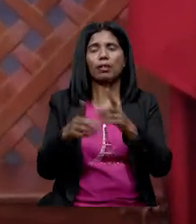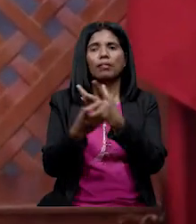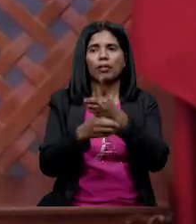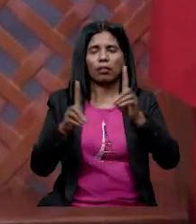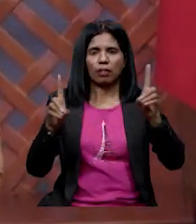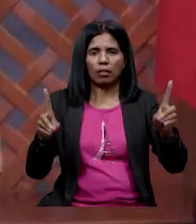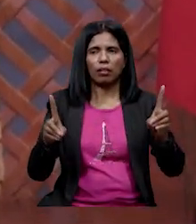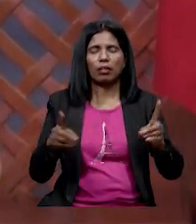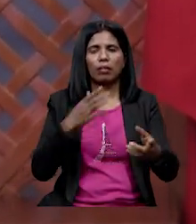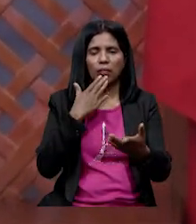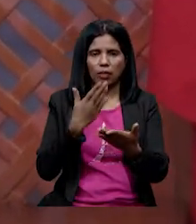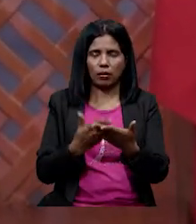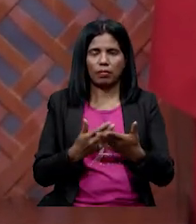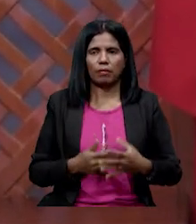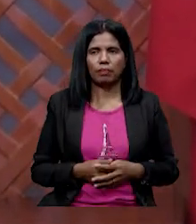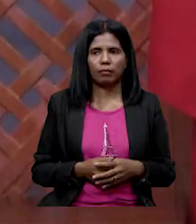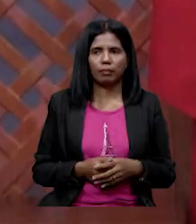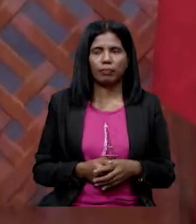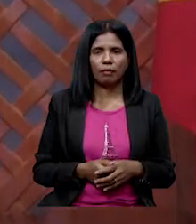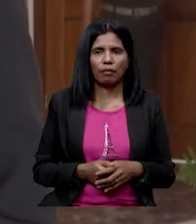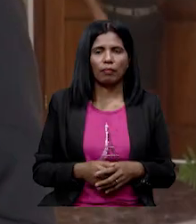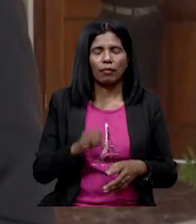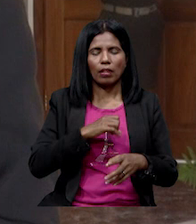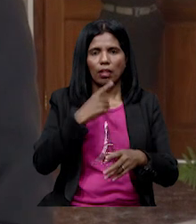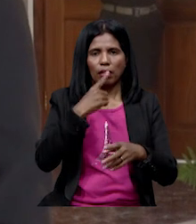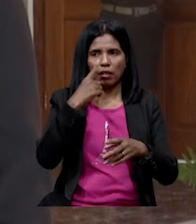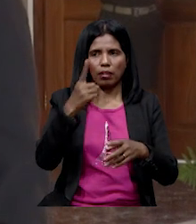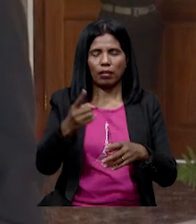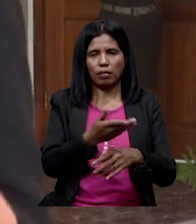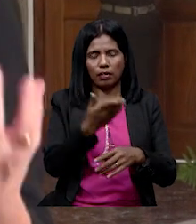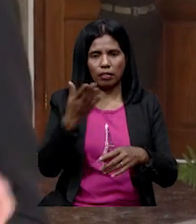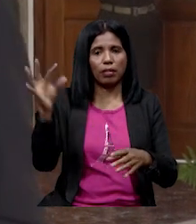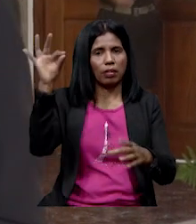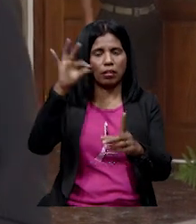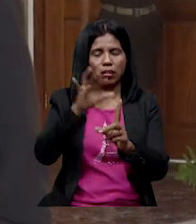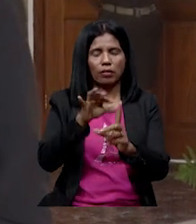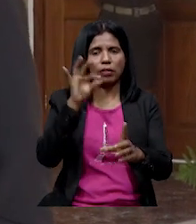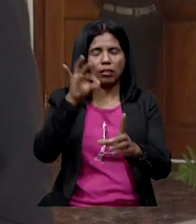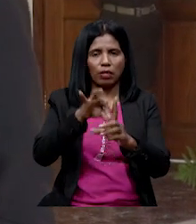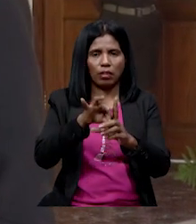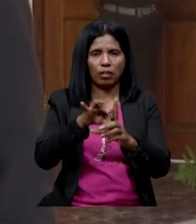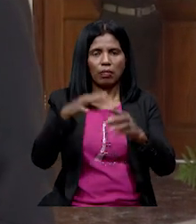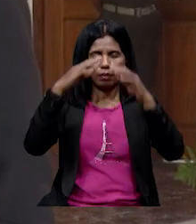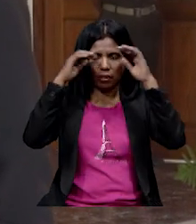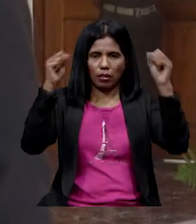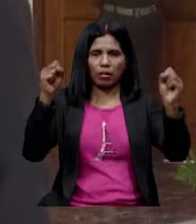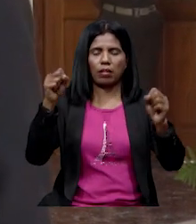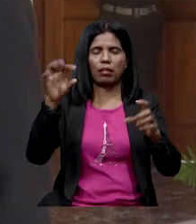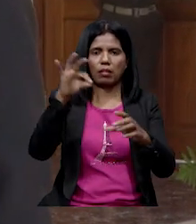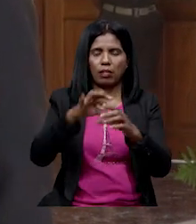DNB excelente. Oh, I have to say that your elections, presidential elections, it was